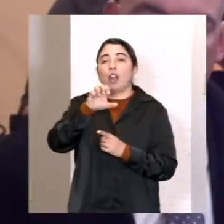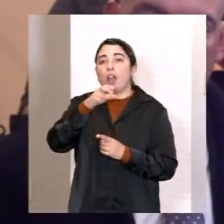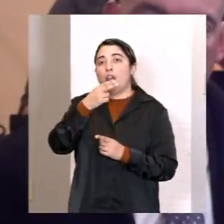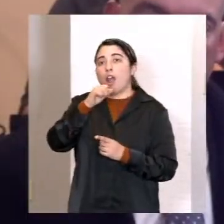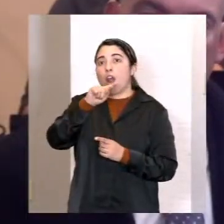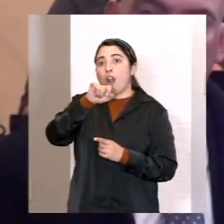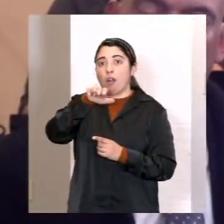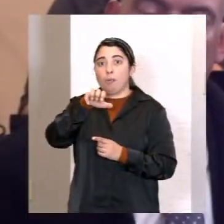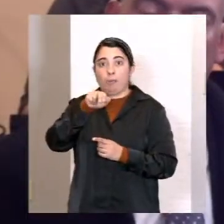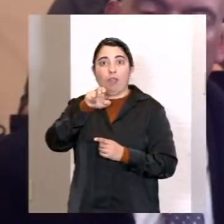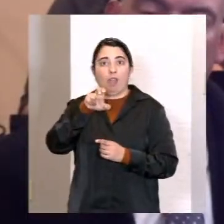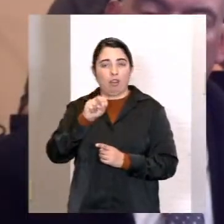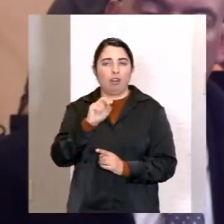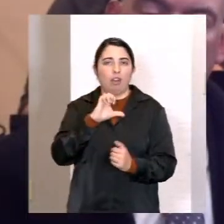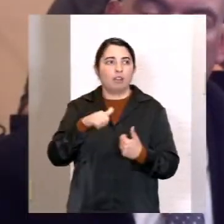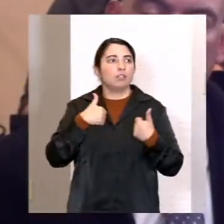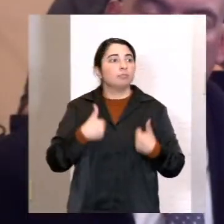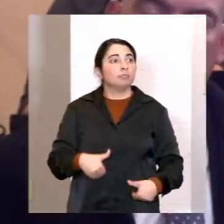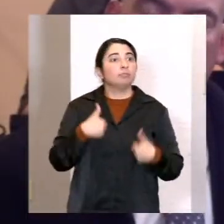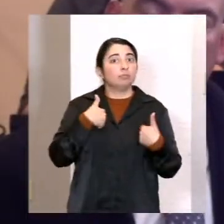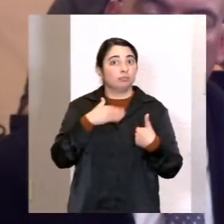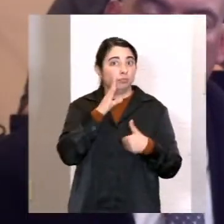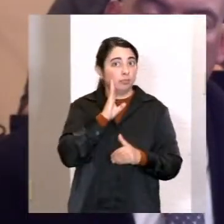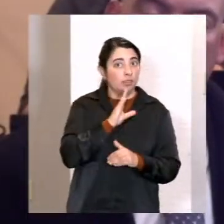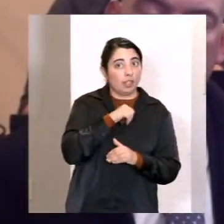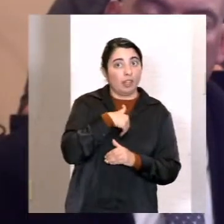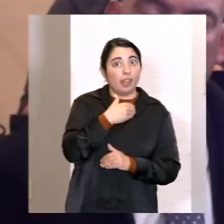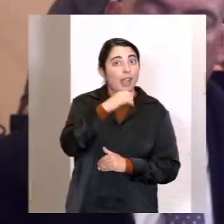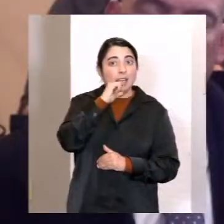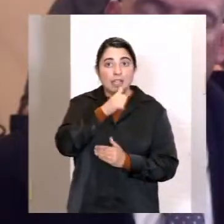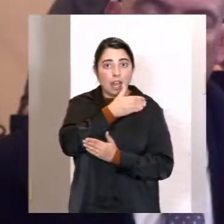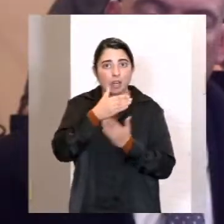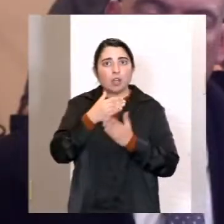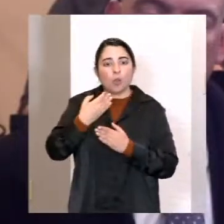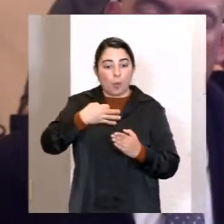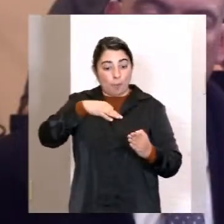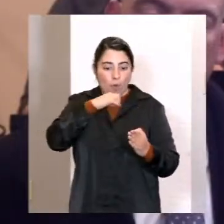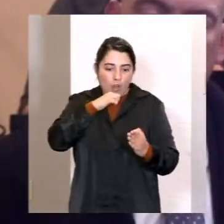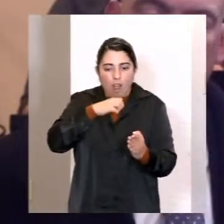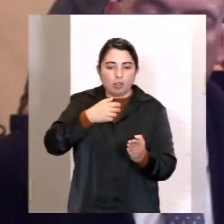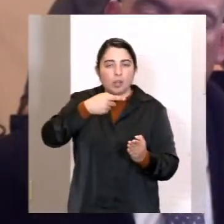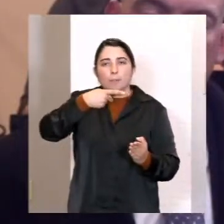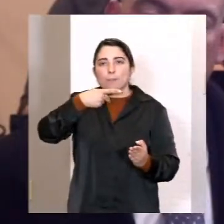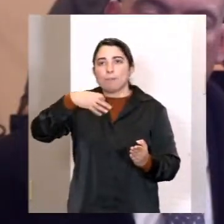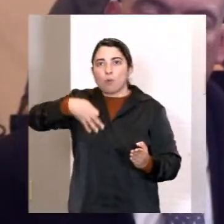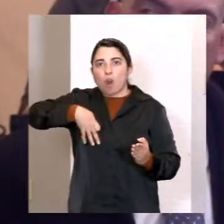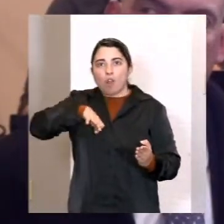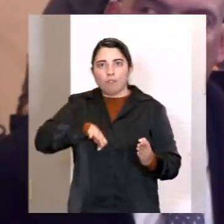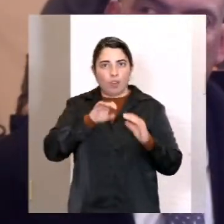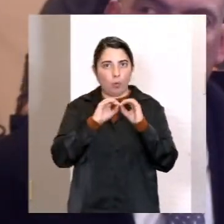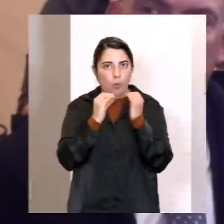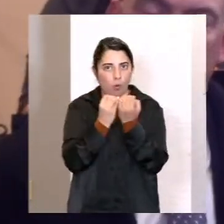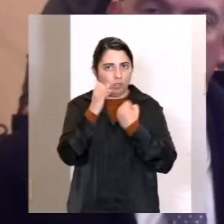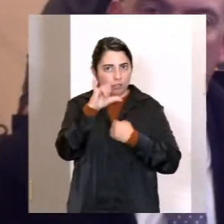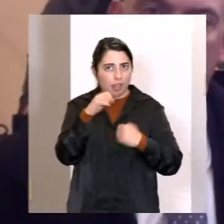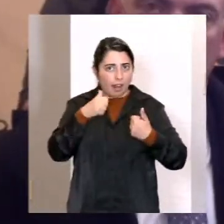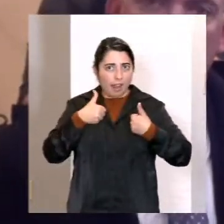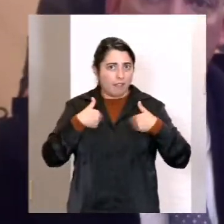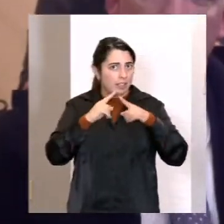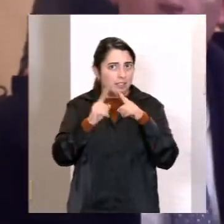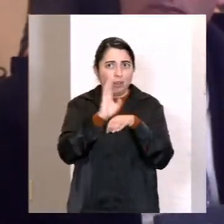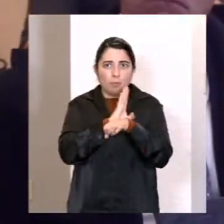the official record, the Alliance for Action is a nonpartisan, nonprofit association. We represent thousands of business,